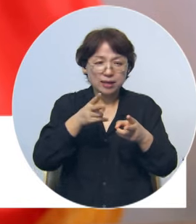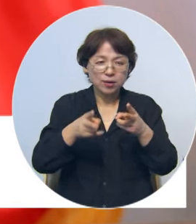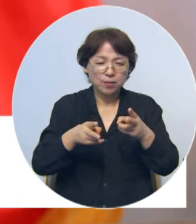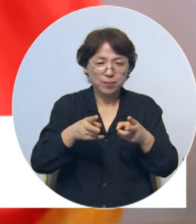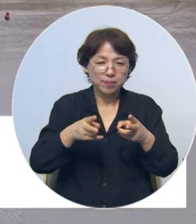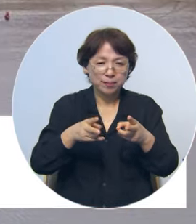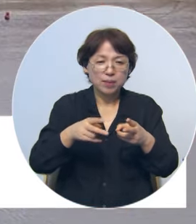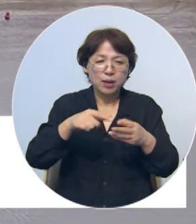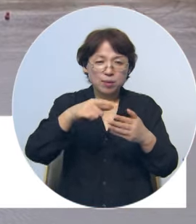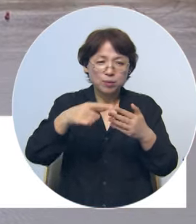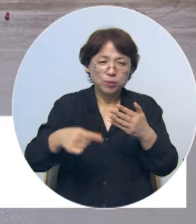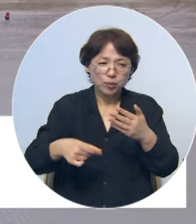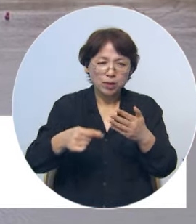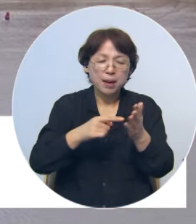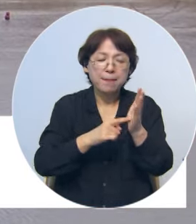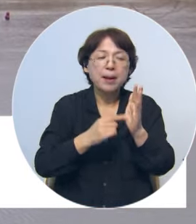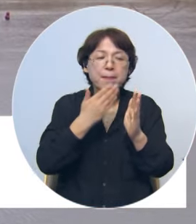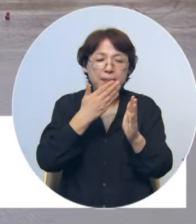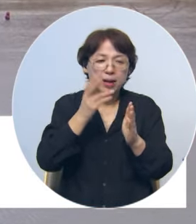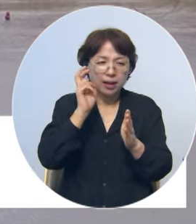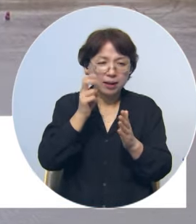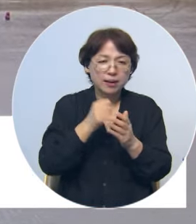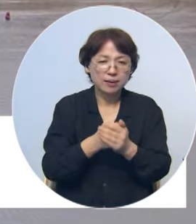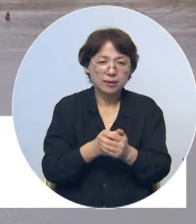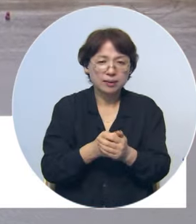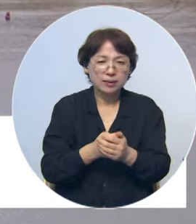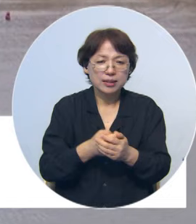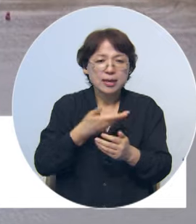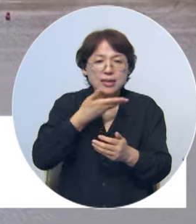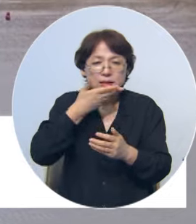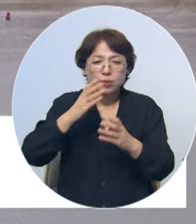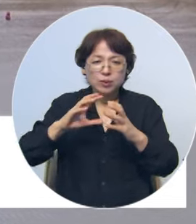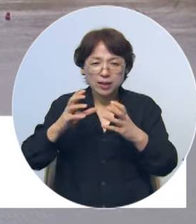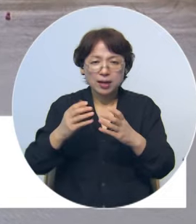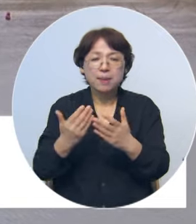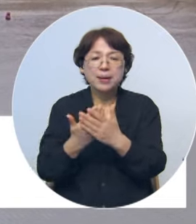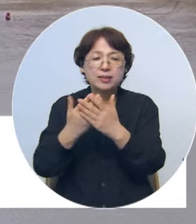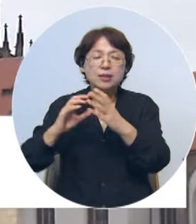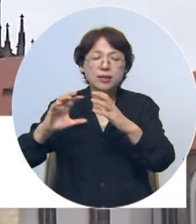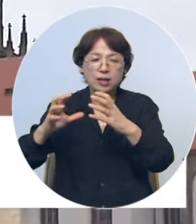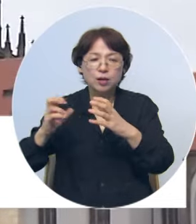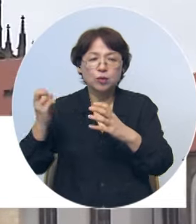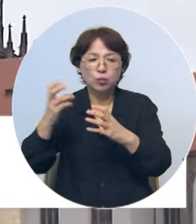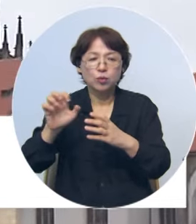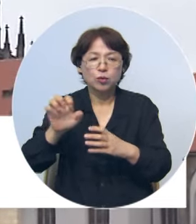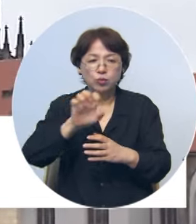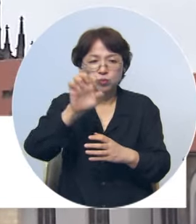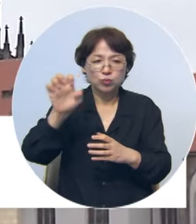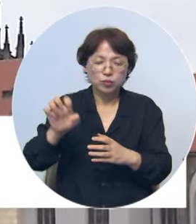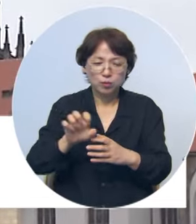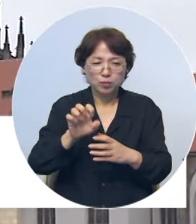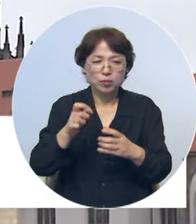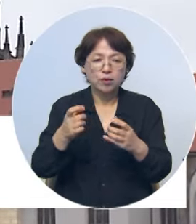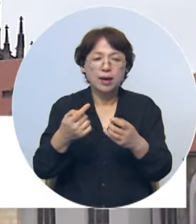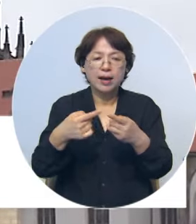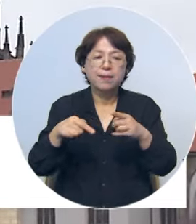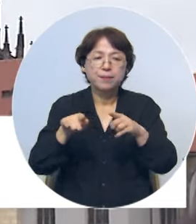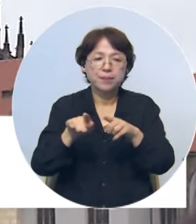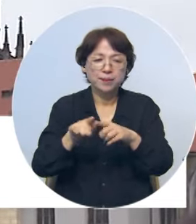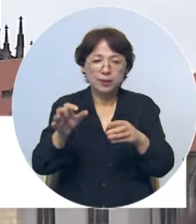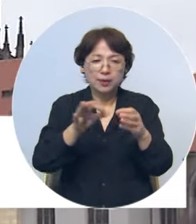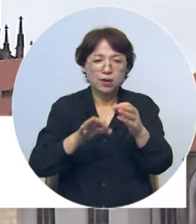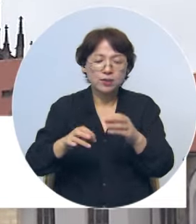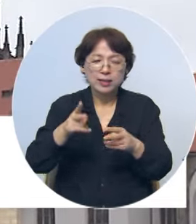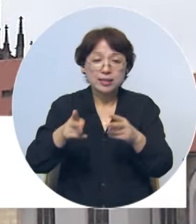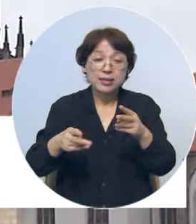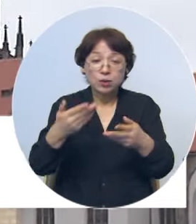will be announced. There is always a importance to point to the situation that Czechia is